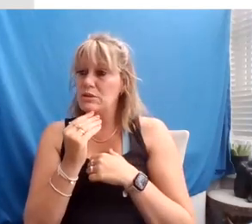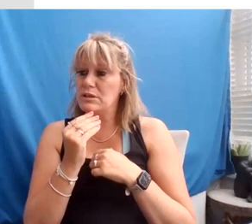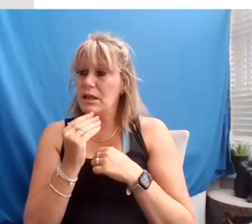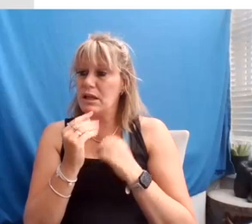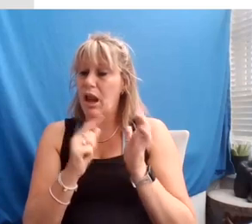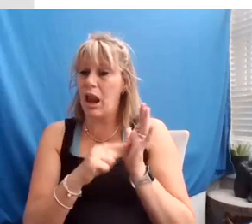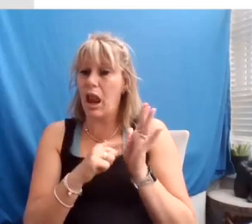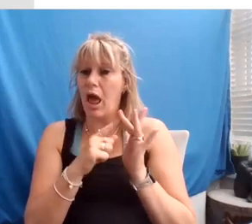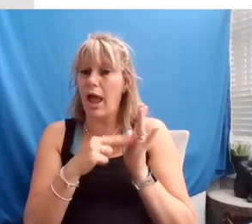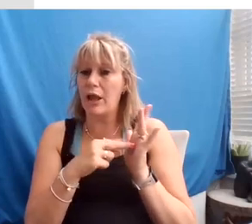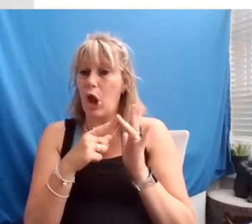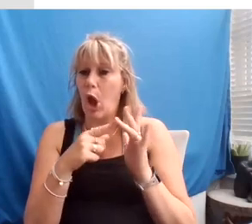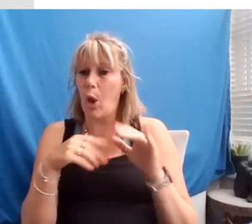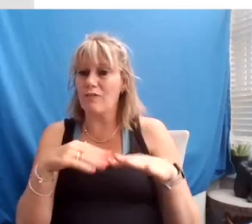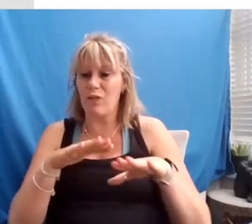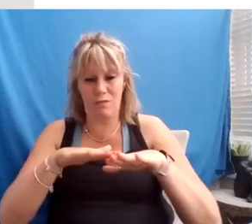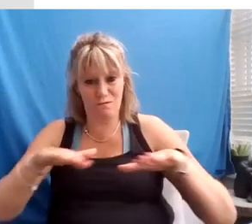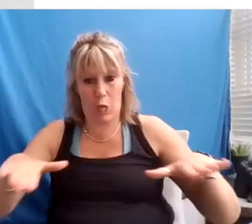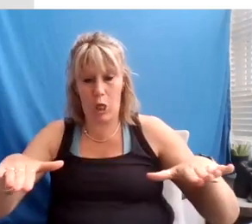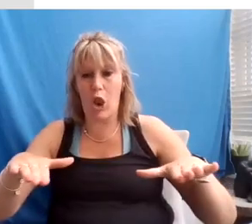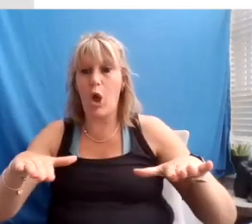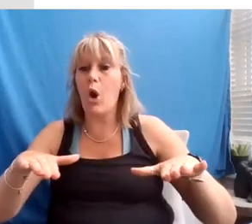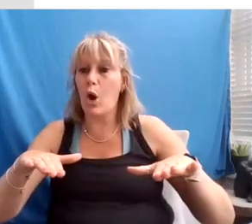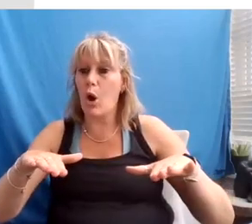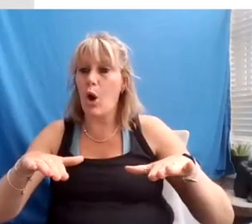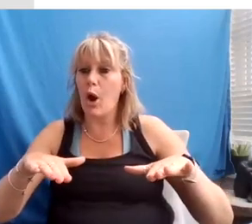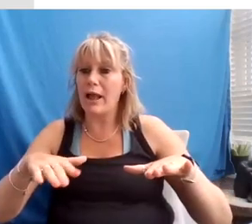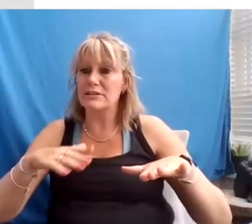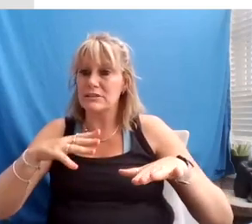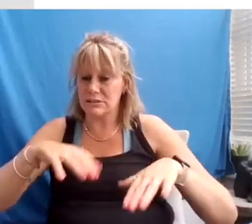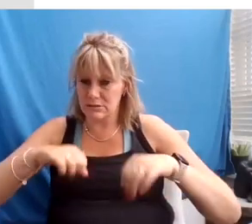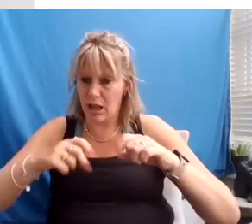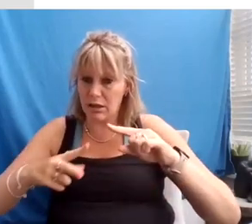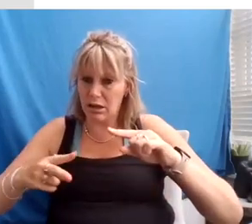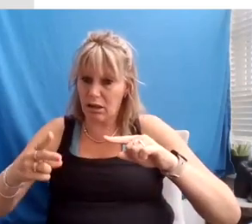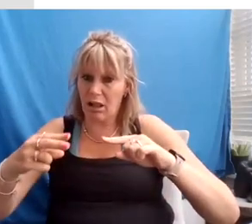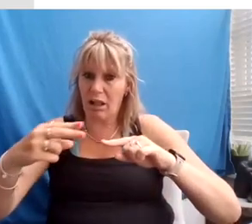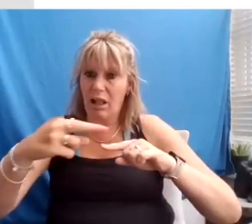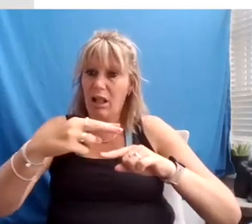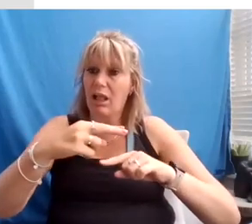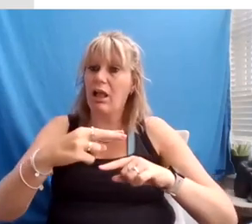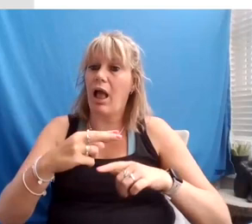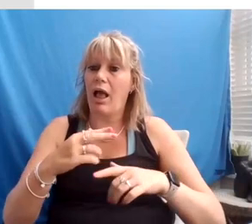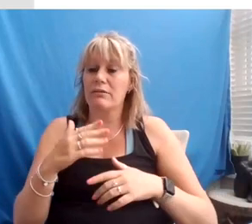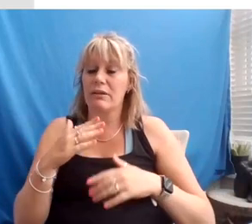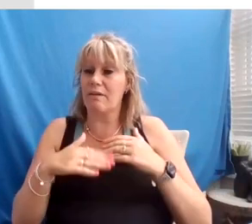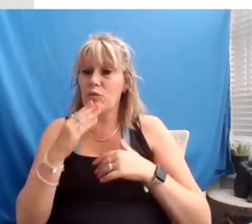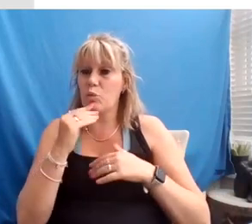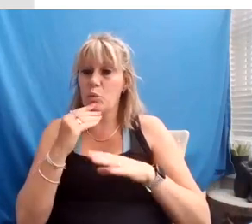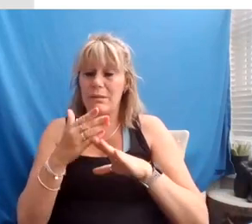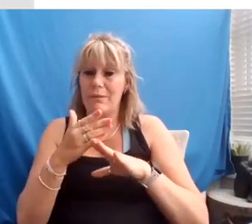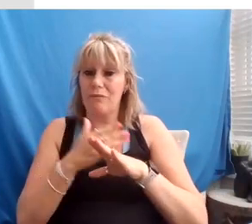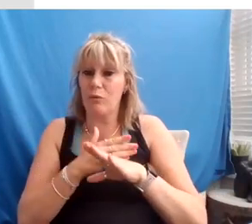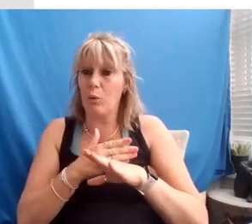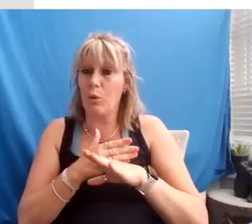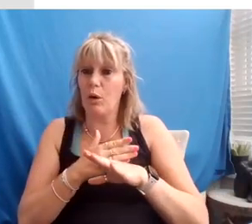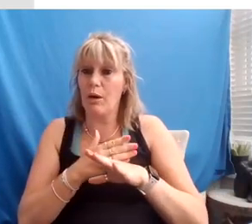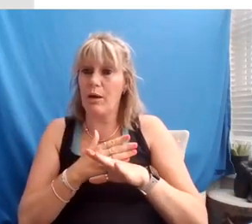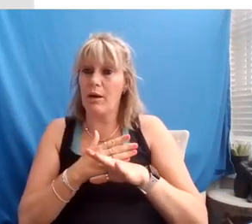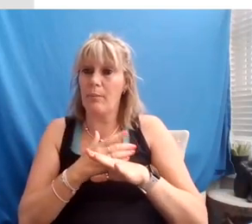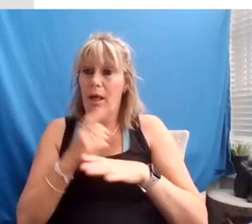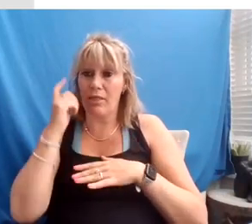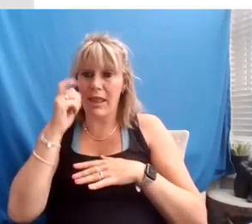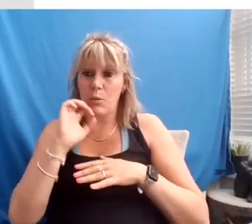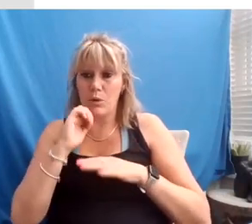cutting kit and started working with it. And I'd never come across it before, but I think we will probably